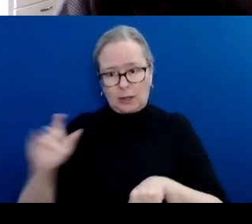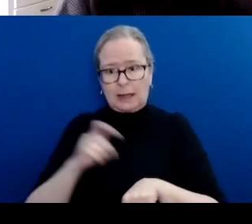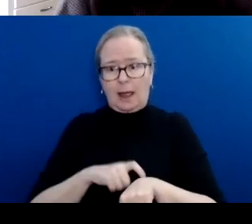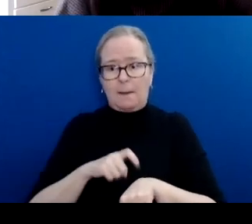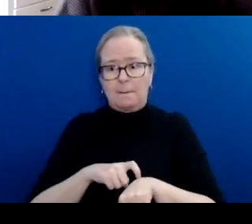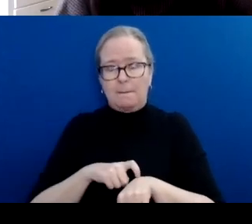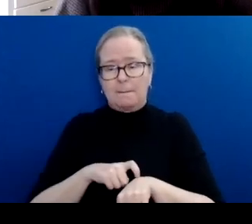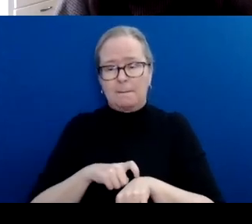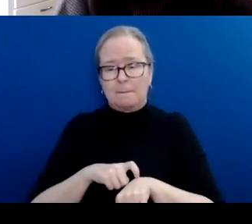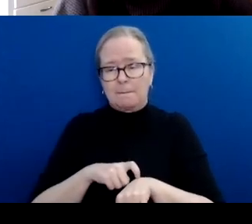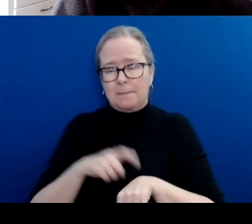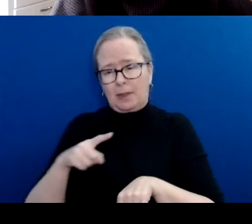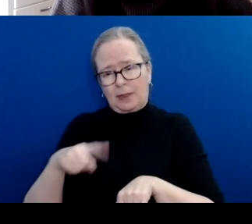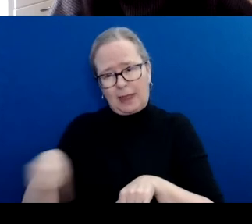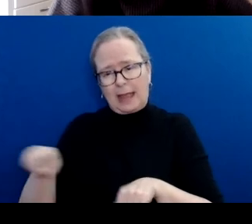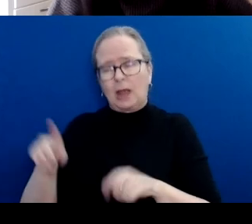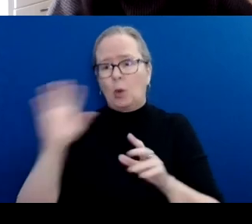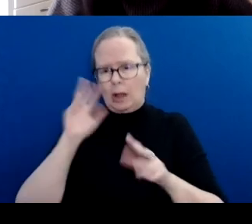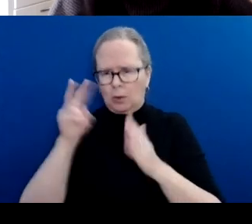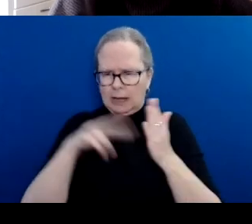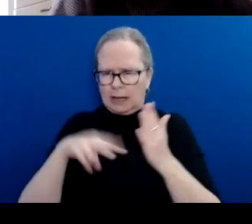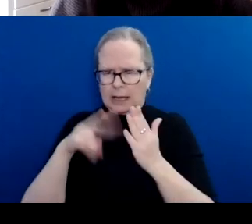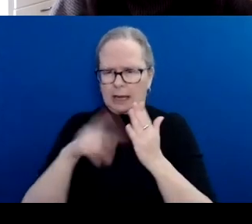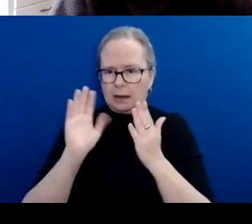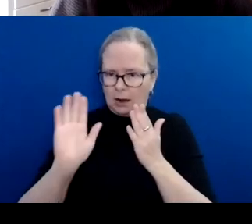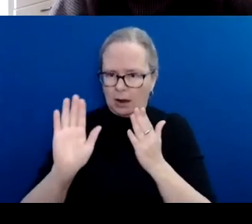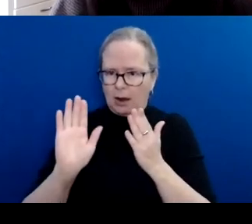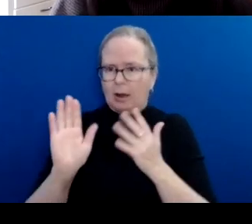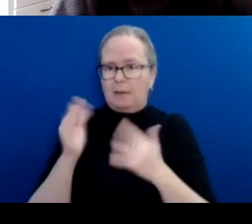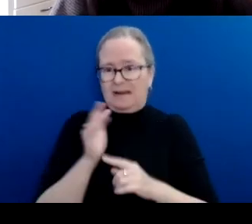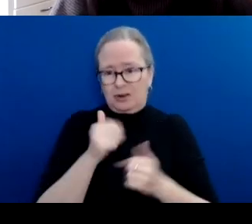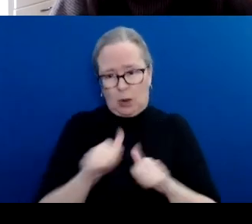up to five minutes of support material for each application.